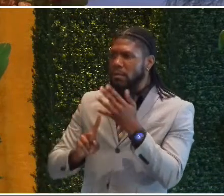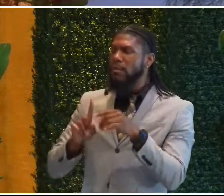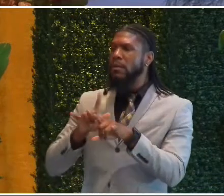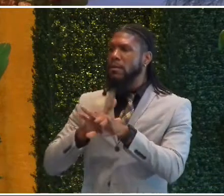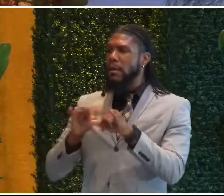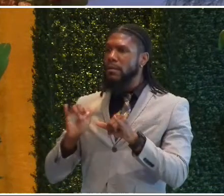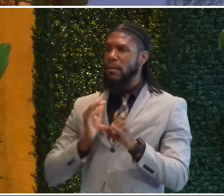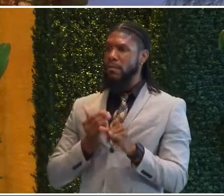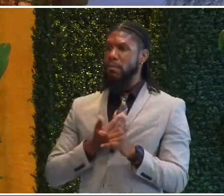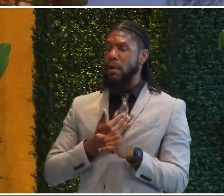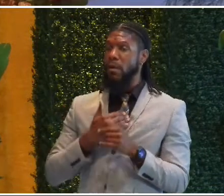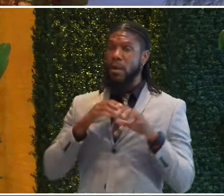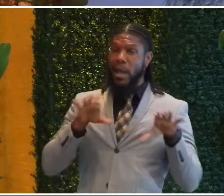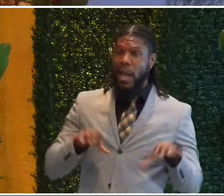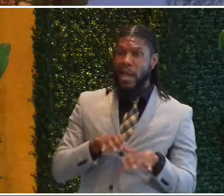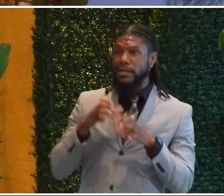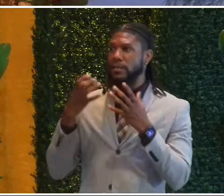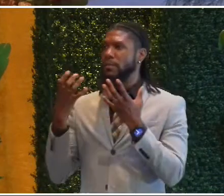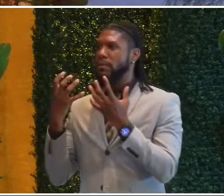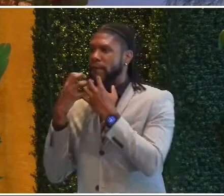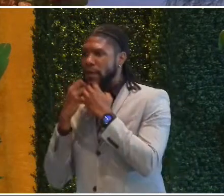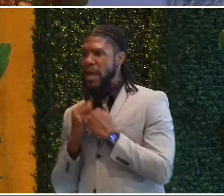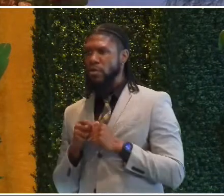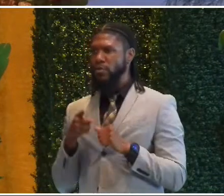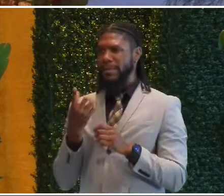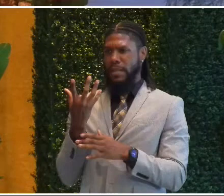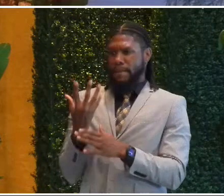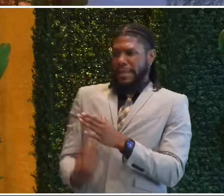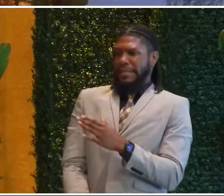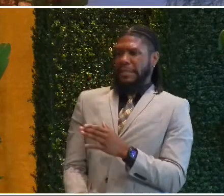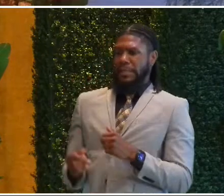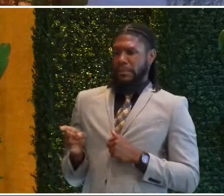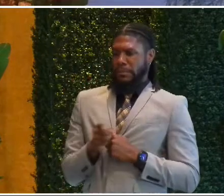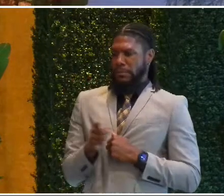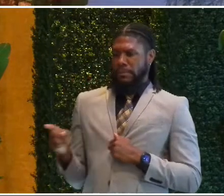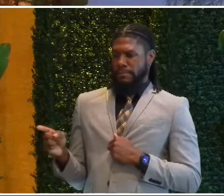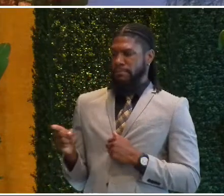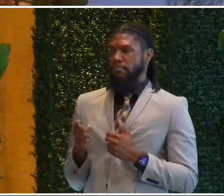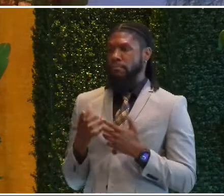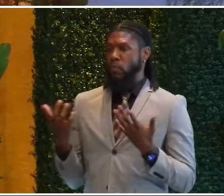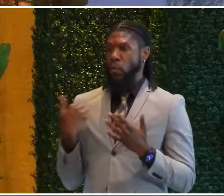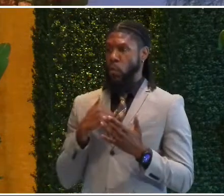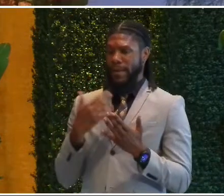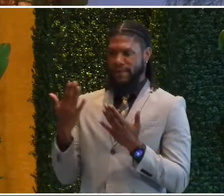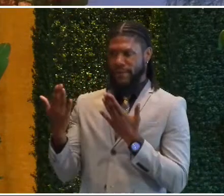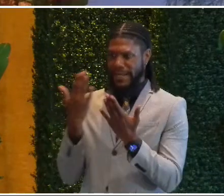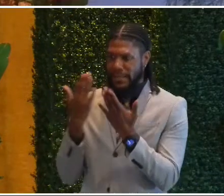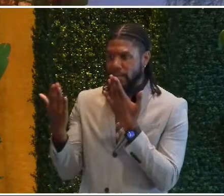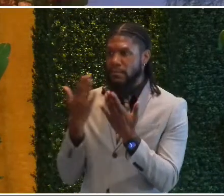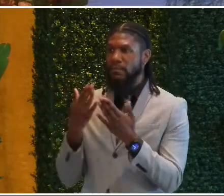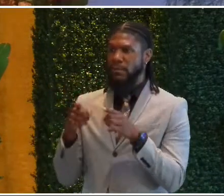our actions, right? So given that this is what we're facing, as we turn to questions from folks,